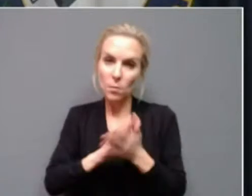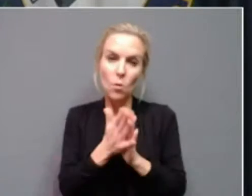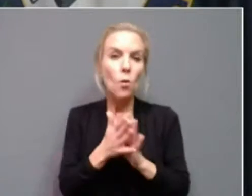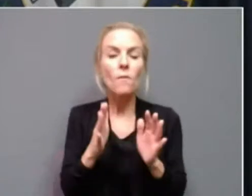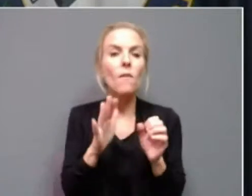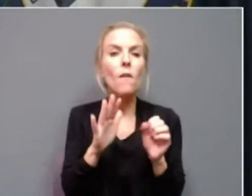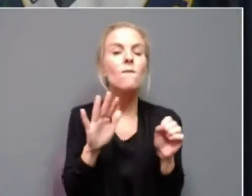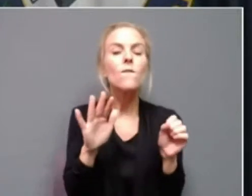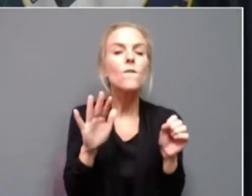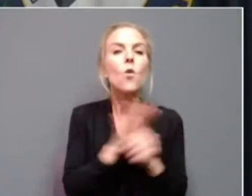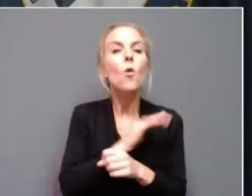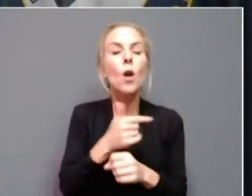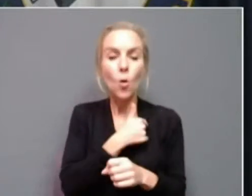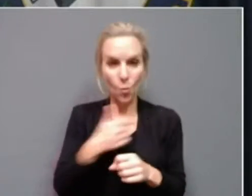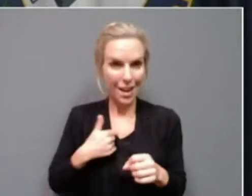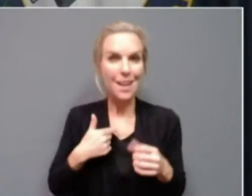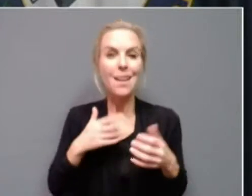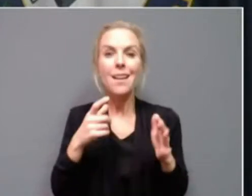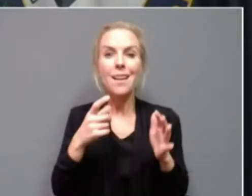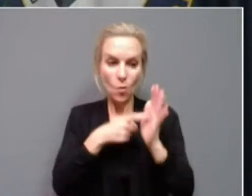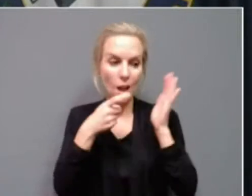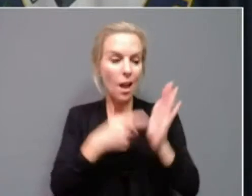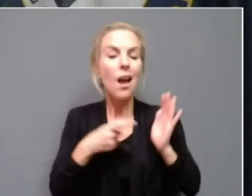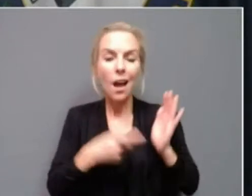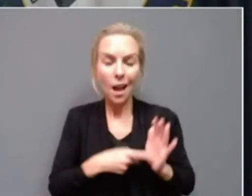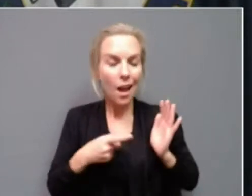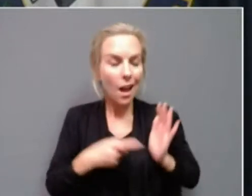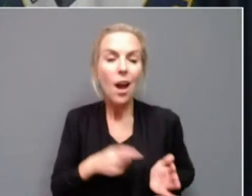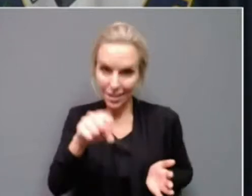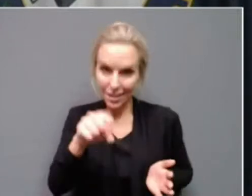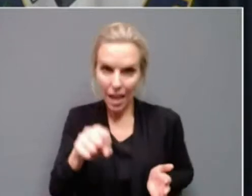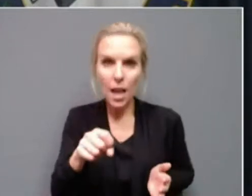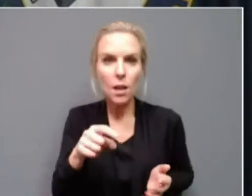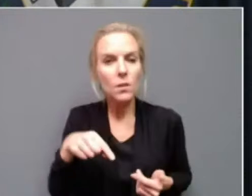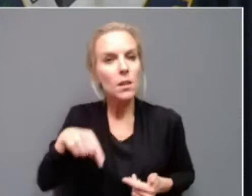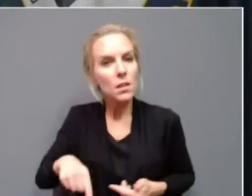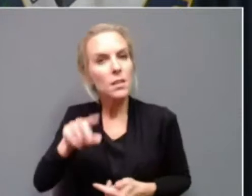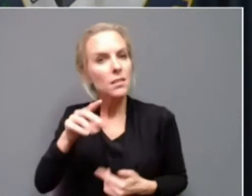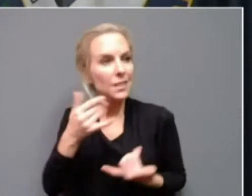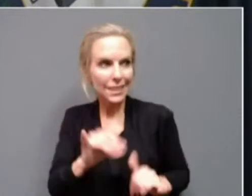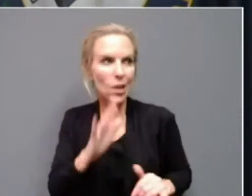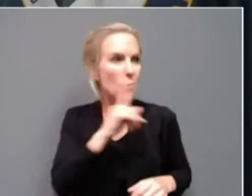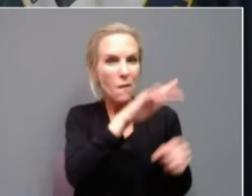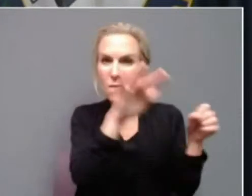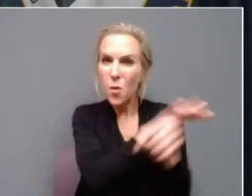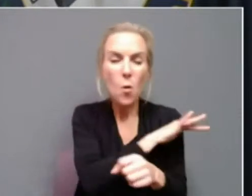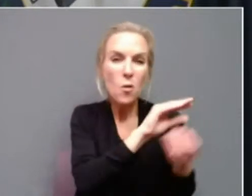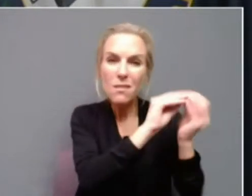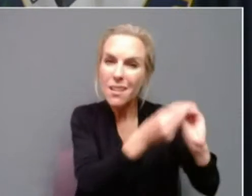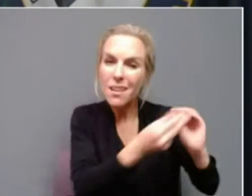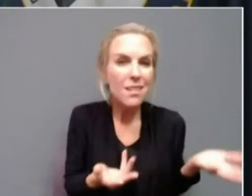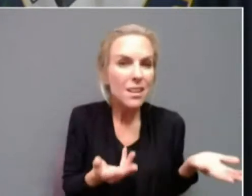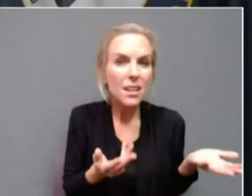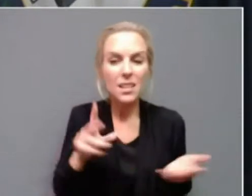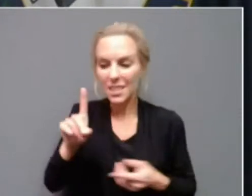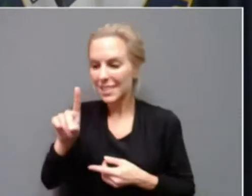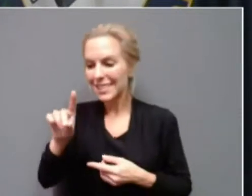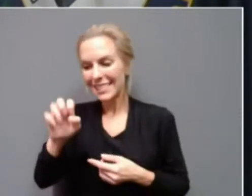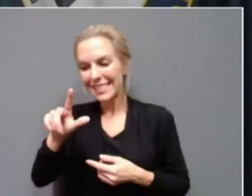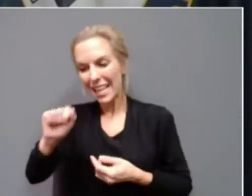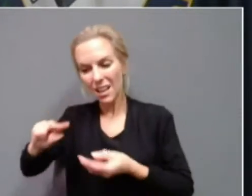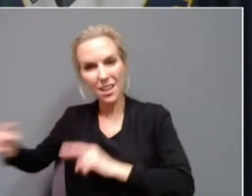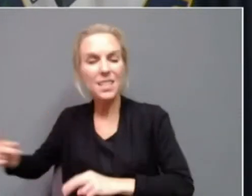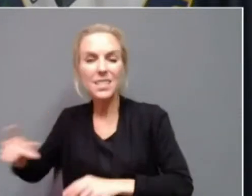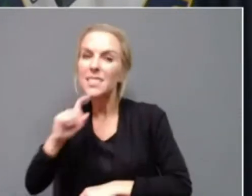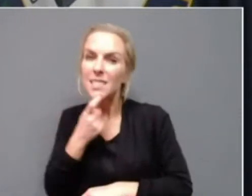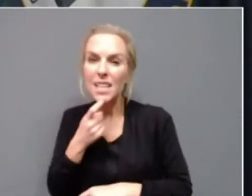steps that we're taking. This Delta variant is that serious. We are going to see a lot of loss moving forward, but I think we can